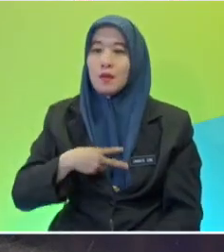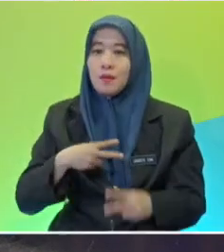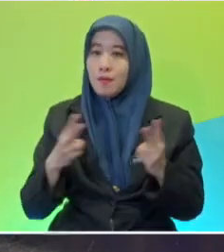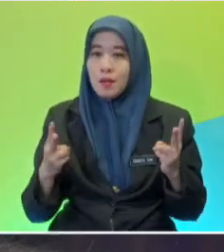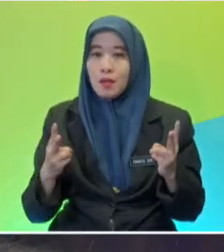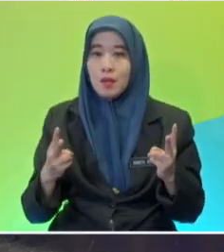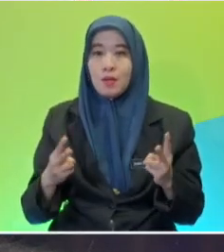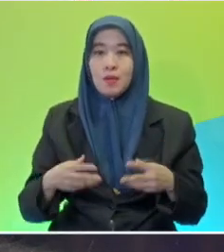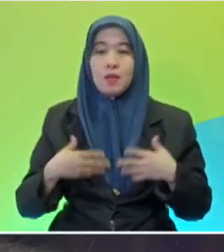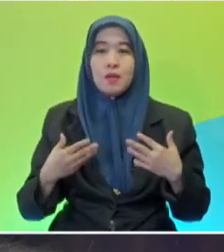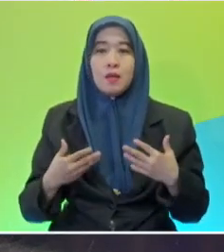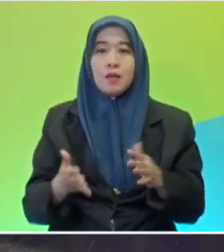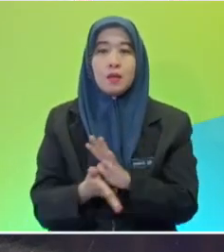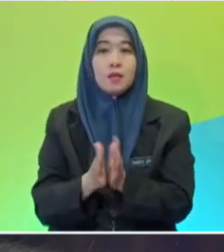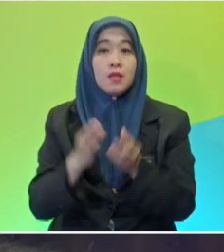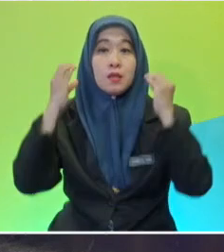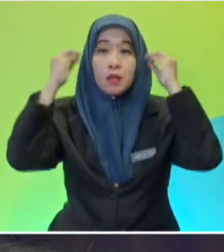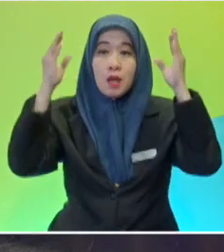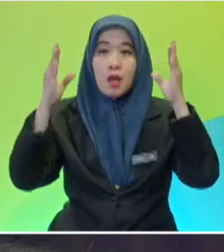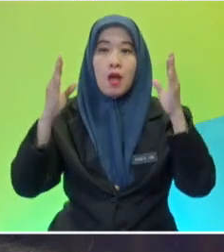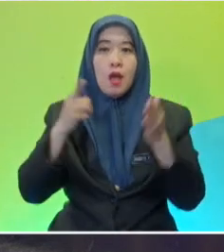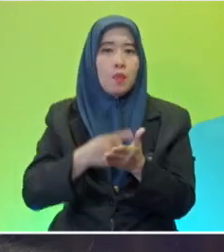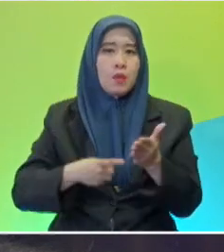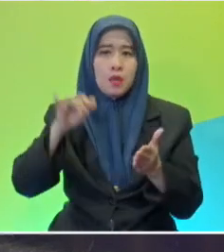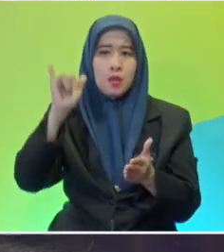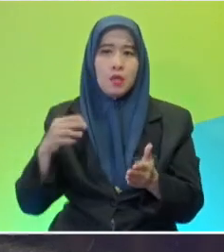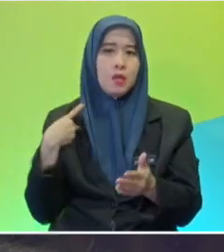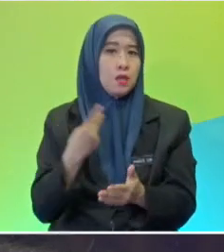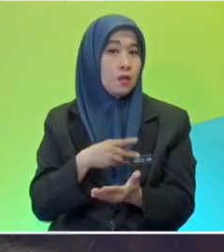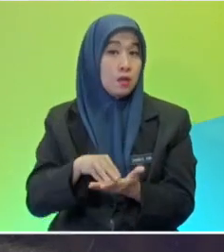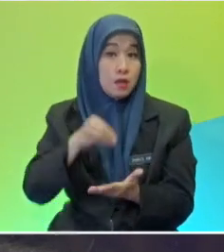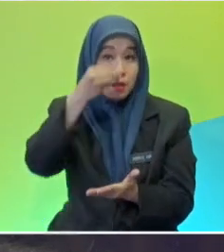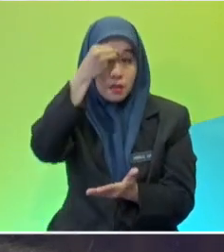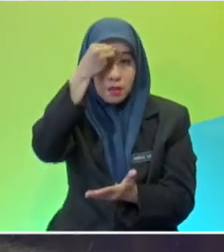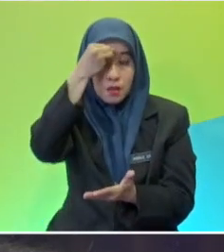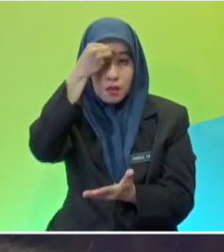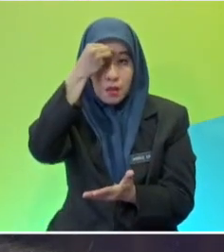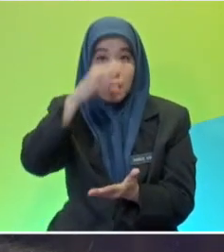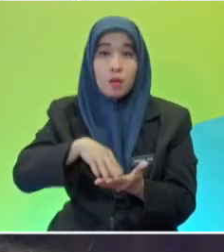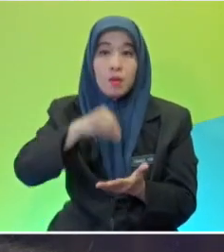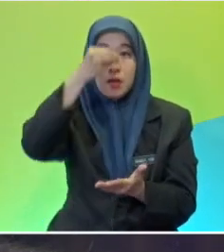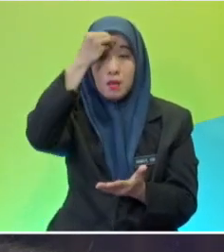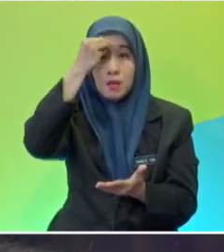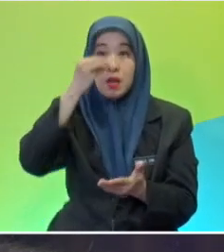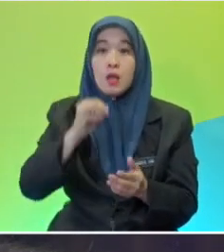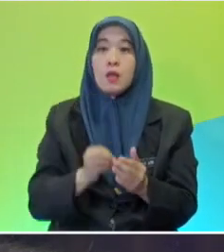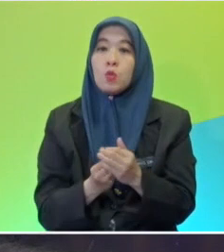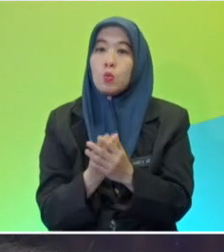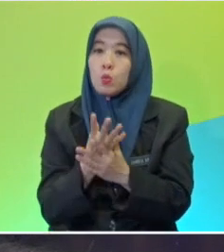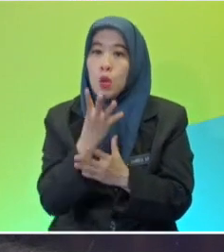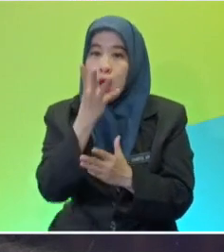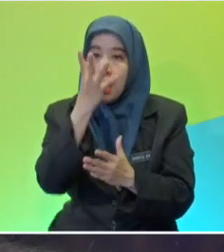today. So, teacher, yes, what is our lesson about today? Yeah, our lesson for today is about the growth of plants. Ooh,